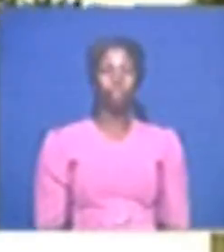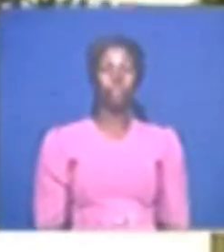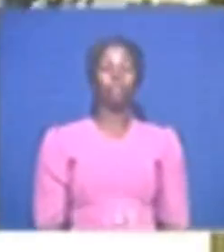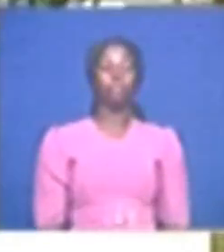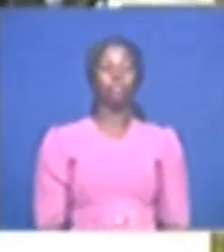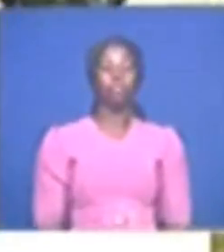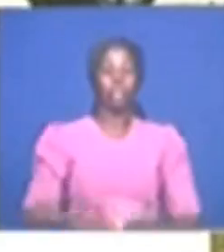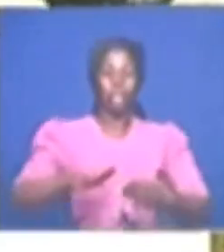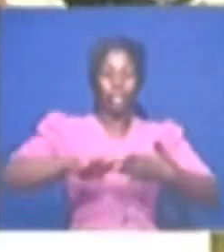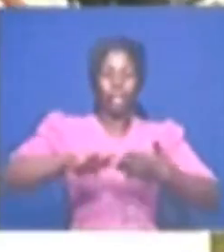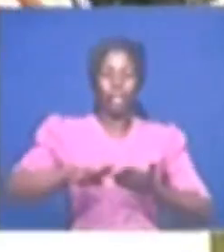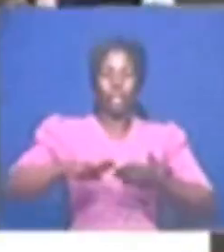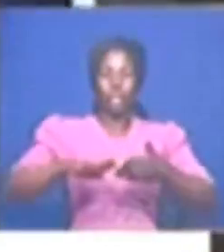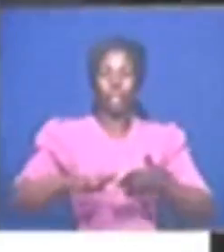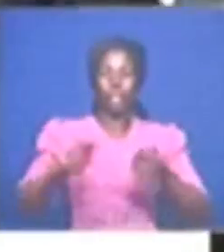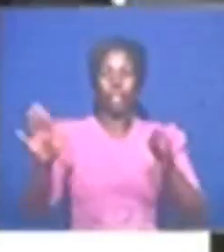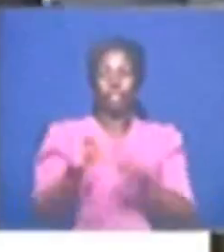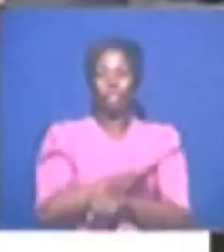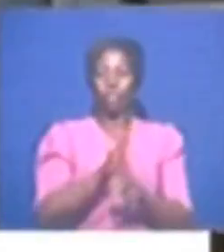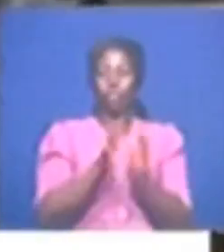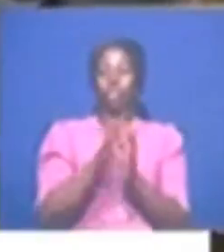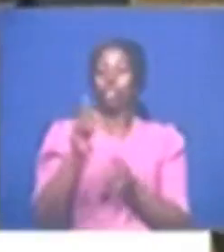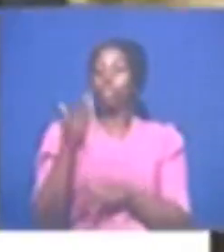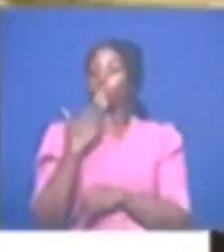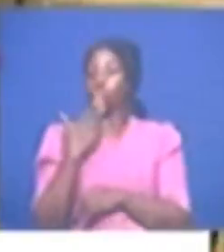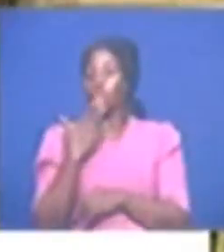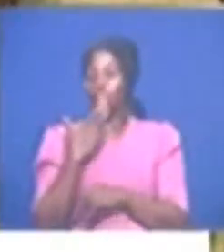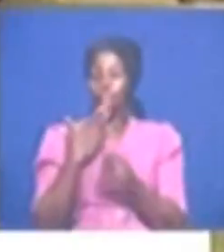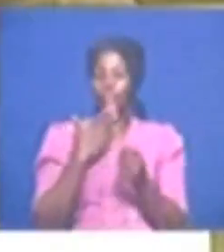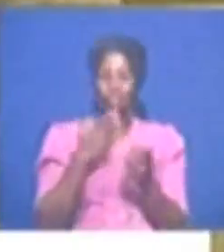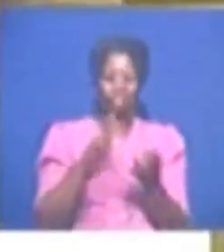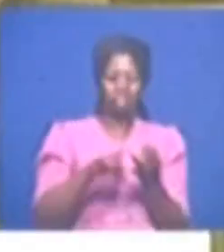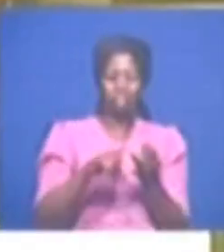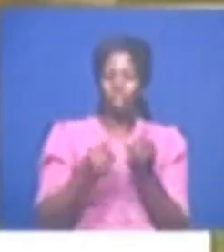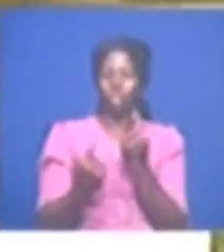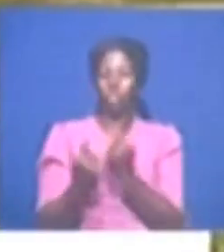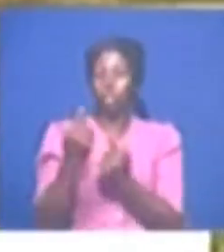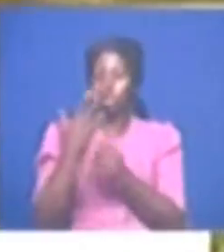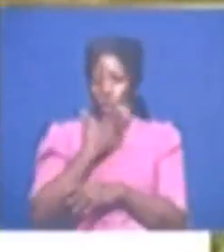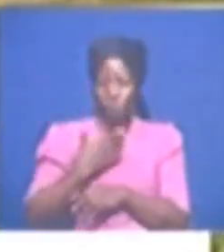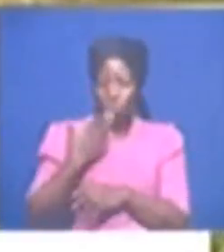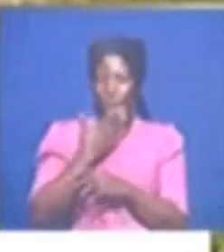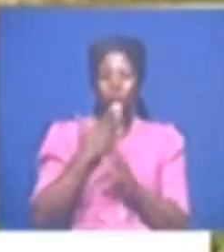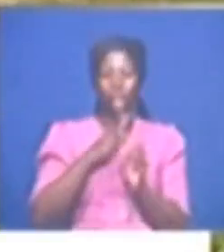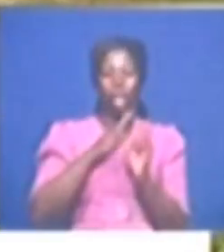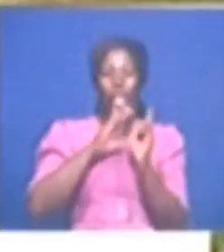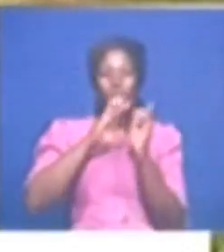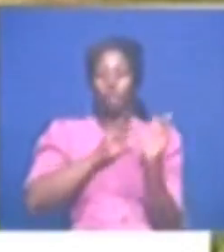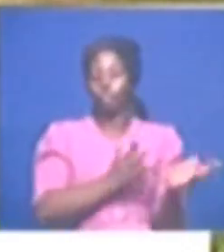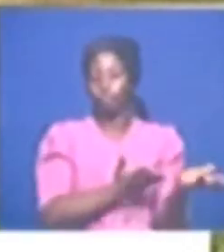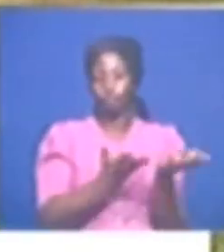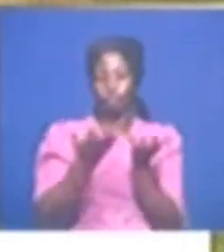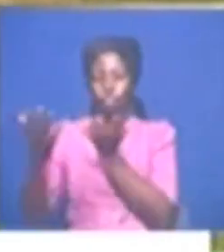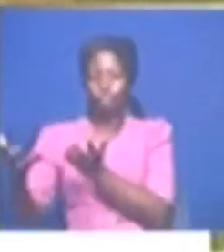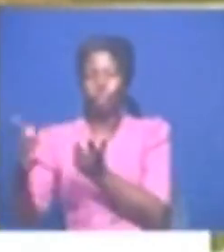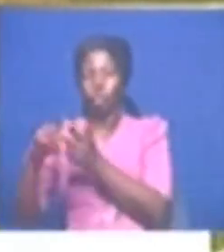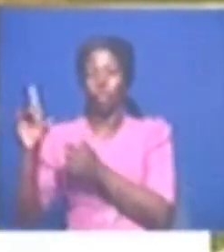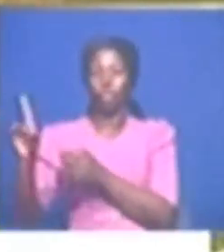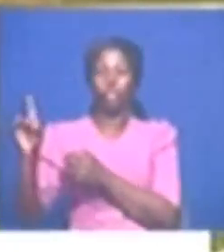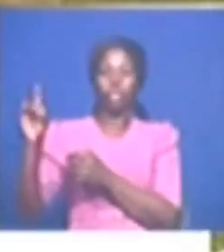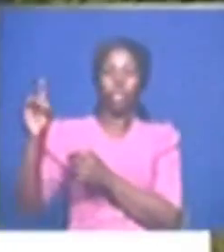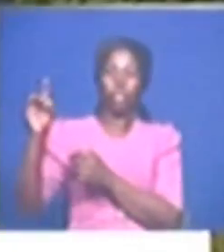Trucks loaded with tons of sugar and cooking oil said to be contraband made their way to the Directorate of Criminal Investigations from a